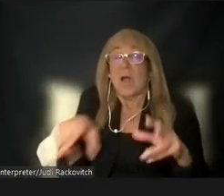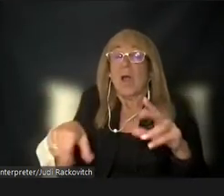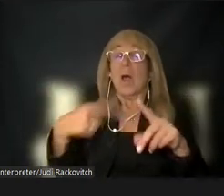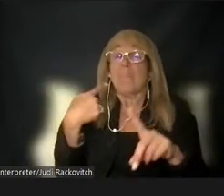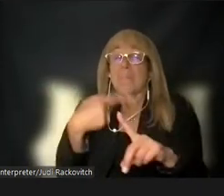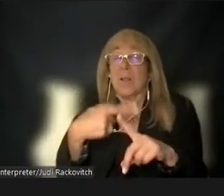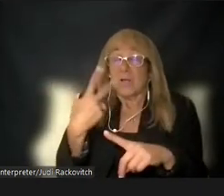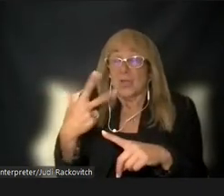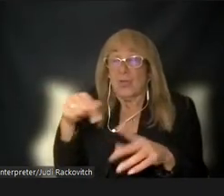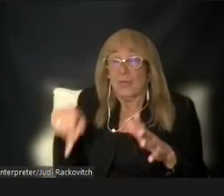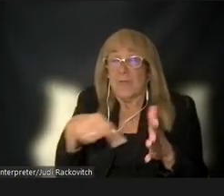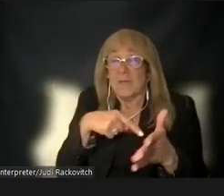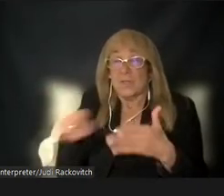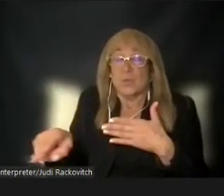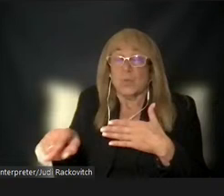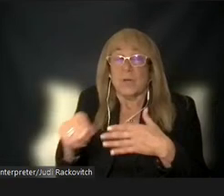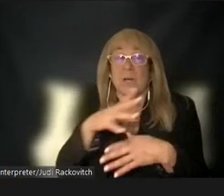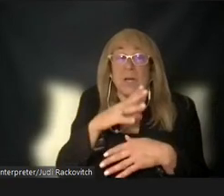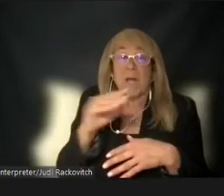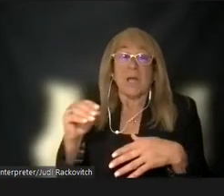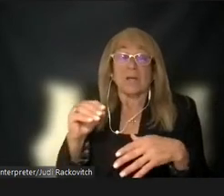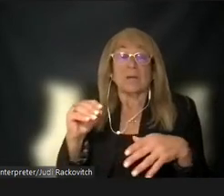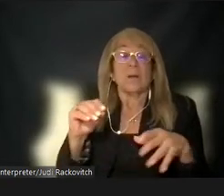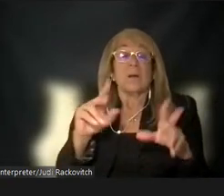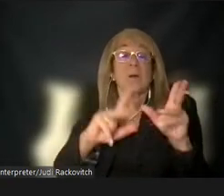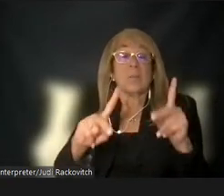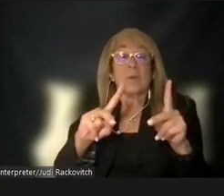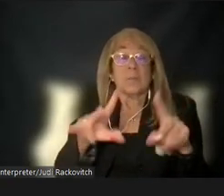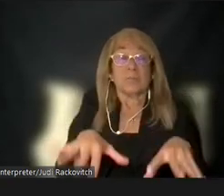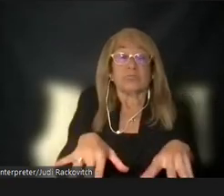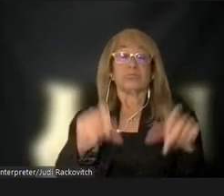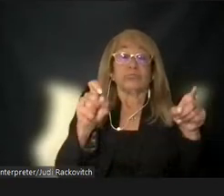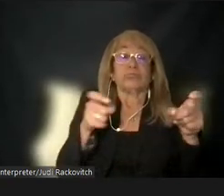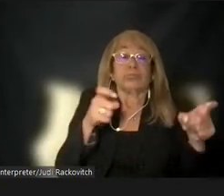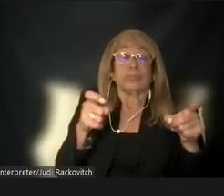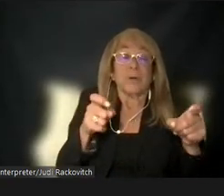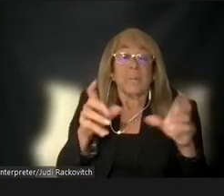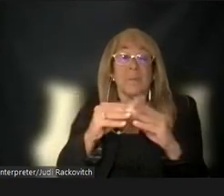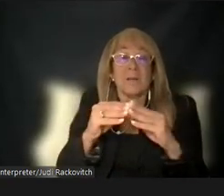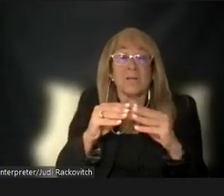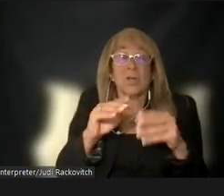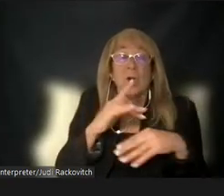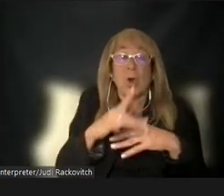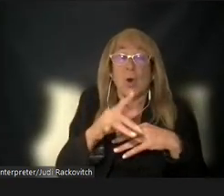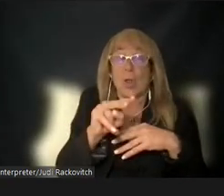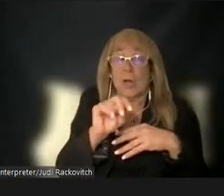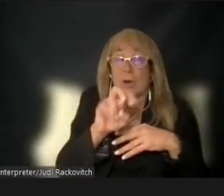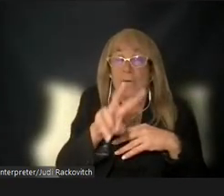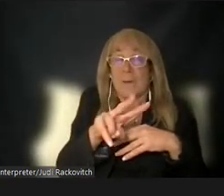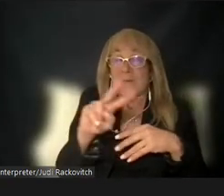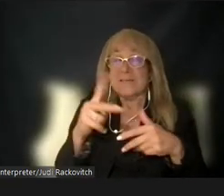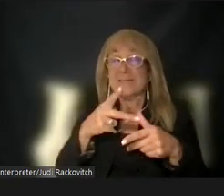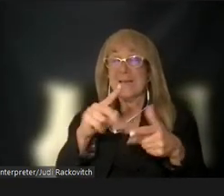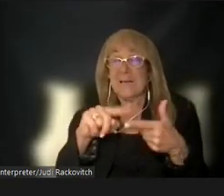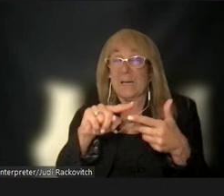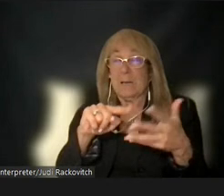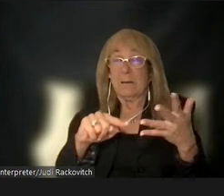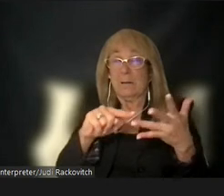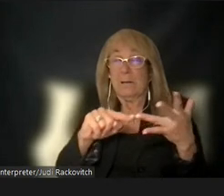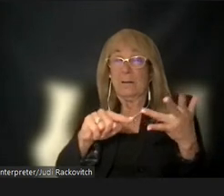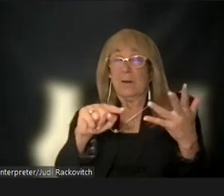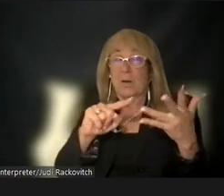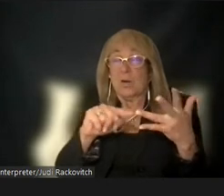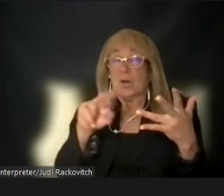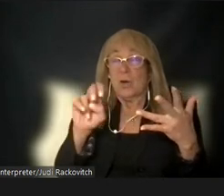In terms of stakeholder working group meetings, we expect the first one in early November, the second one in late November, and then a third one in